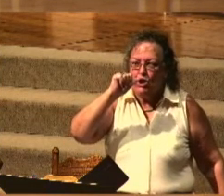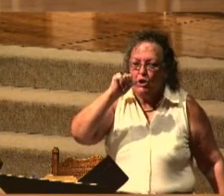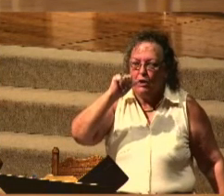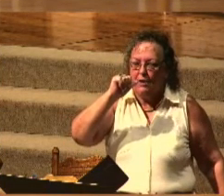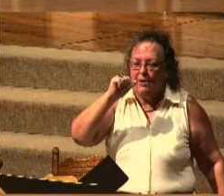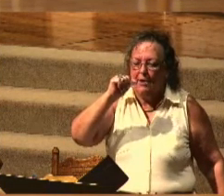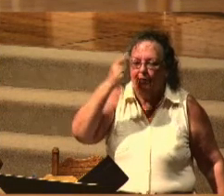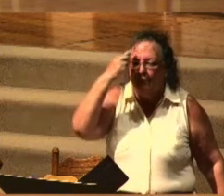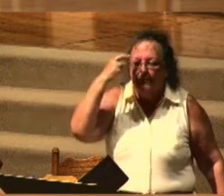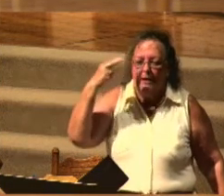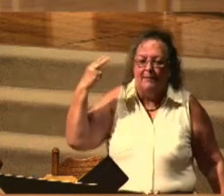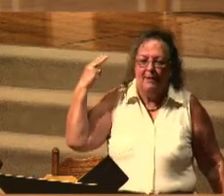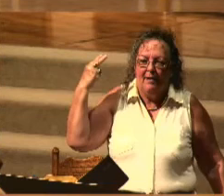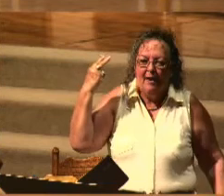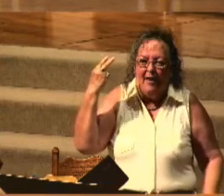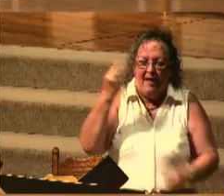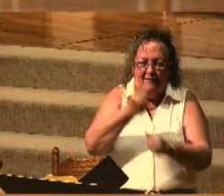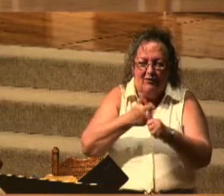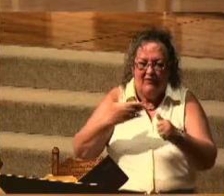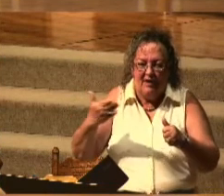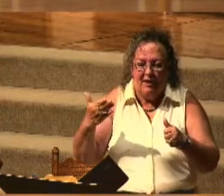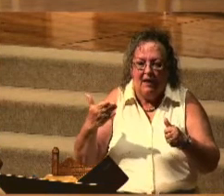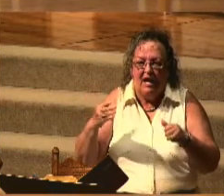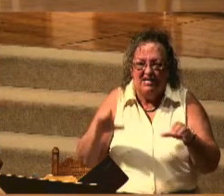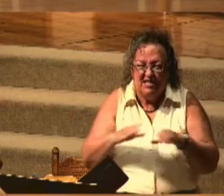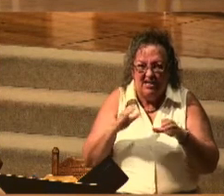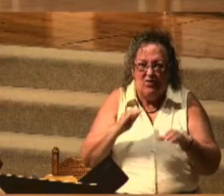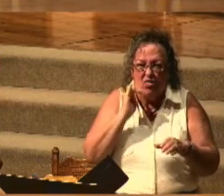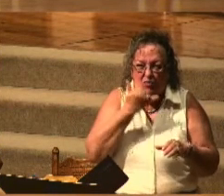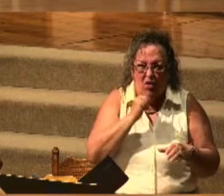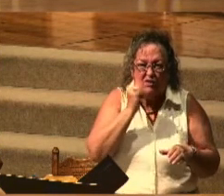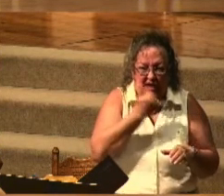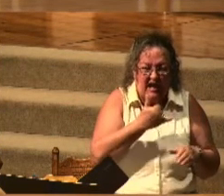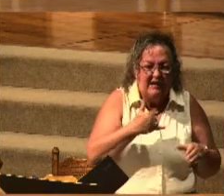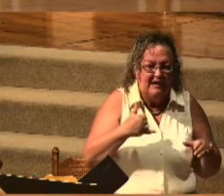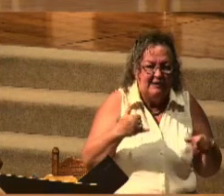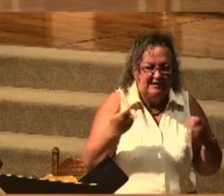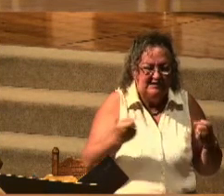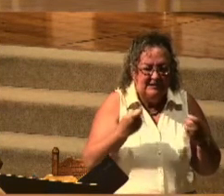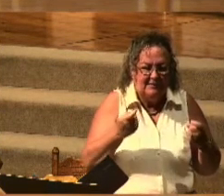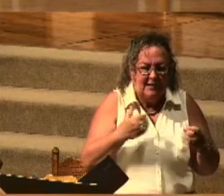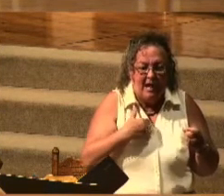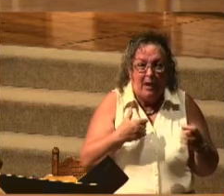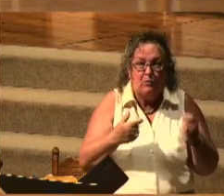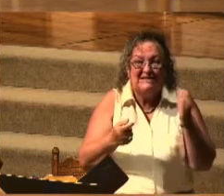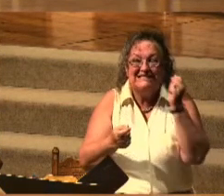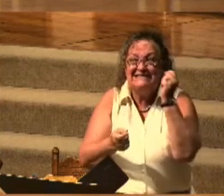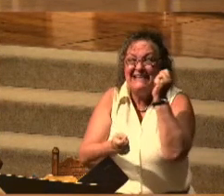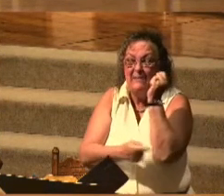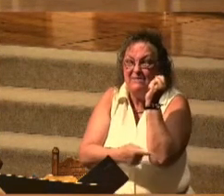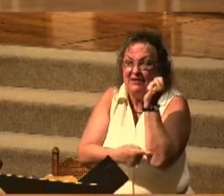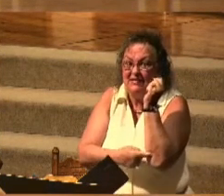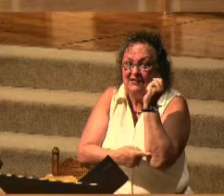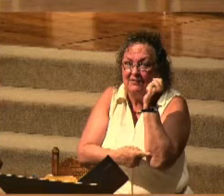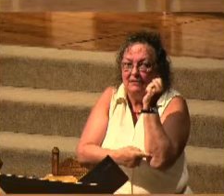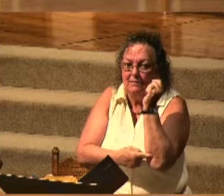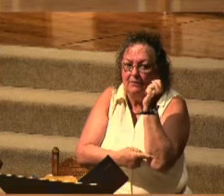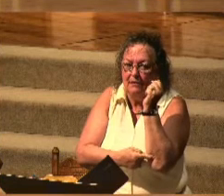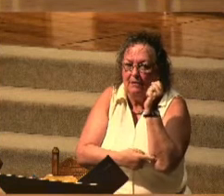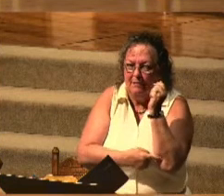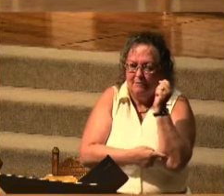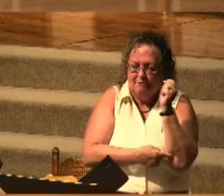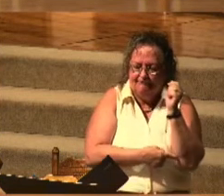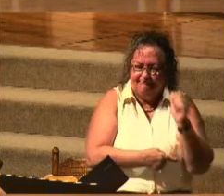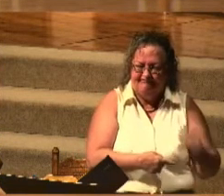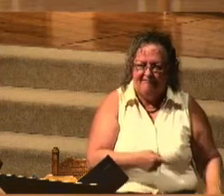It reminded me of everything I'd ever did drinking beer, and I was tempted. And let